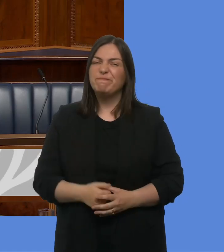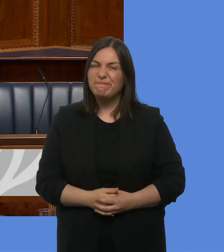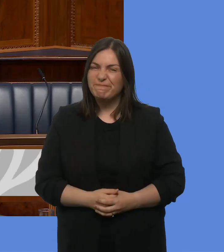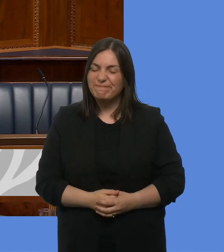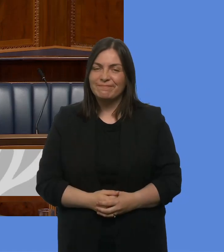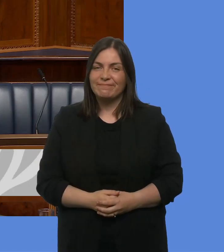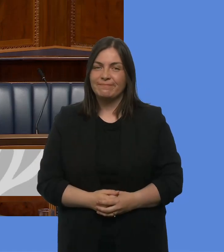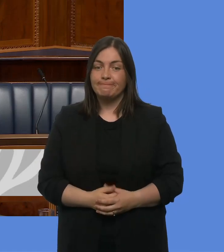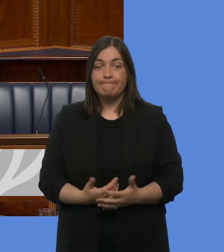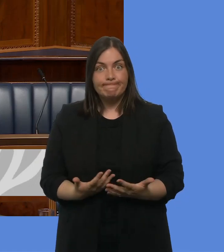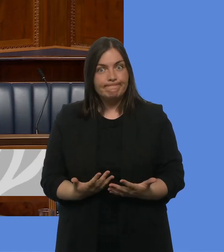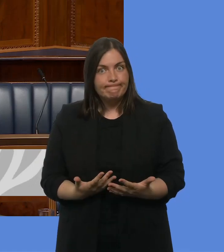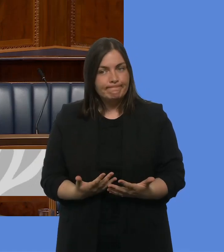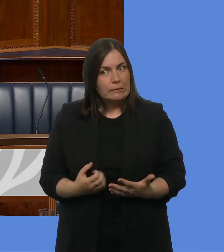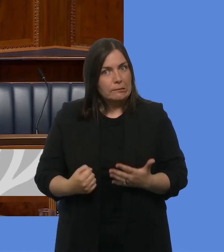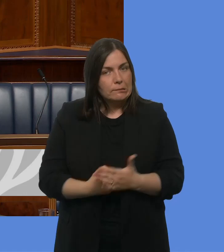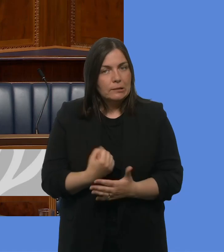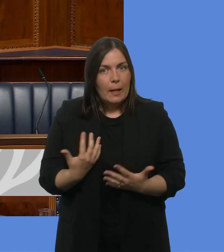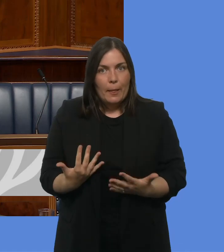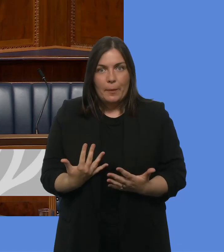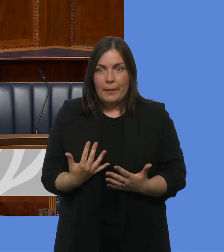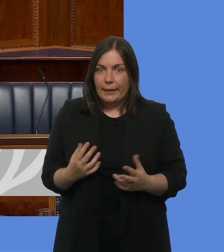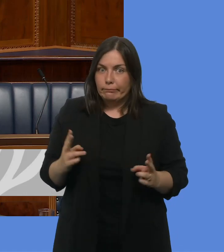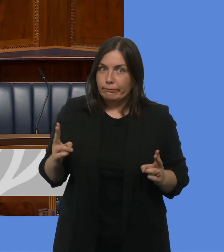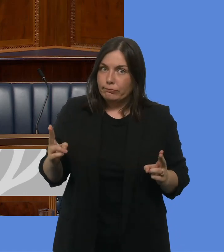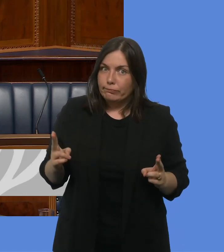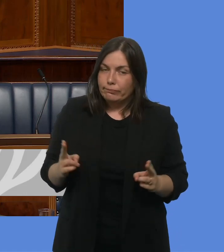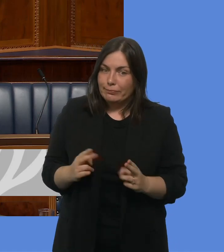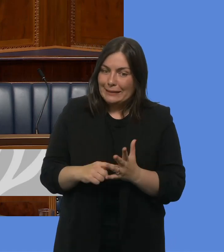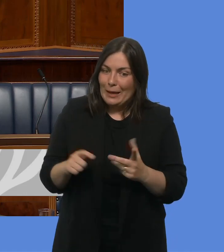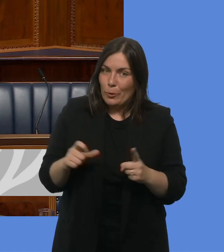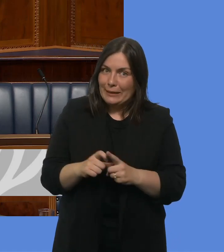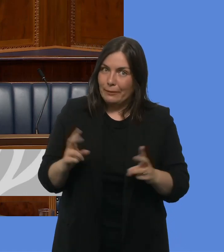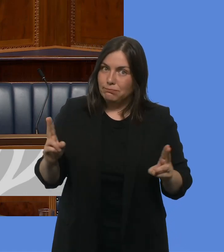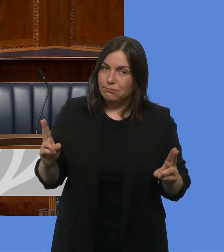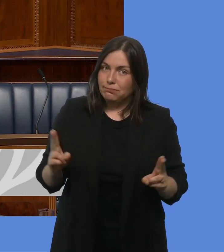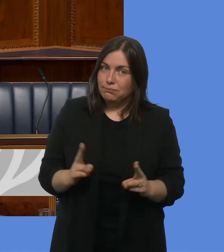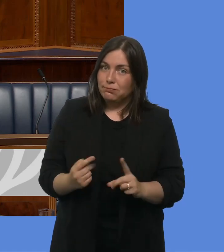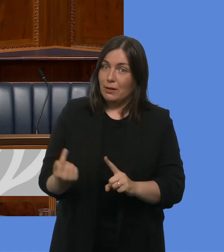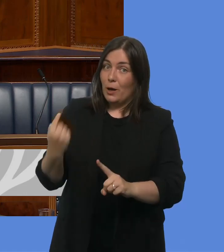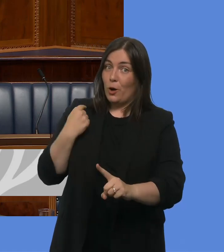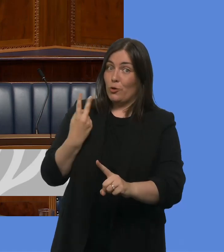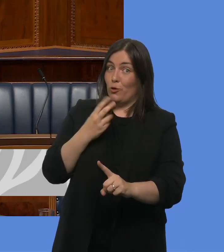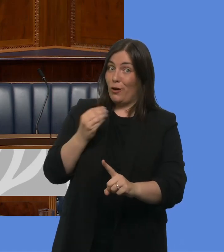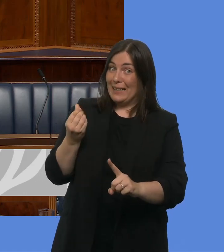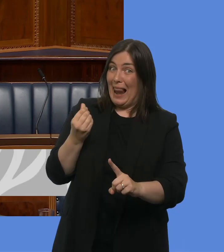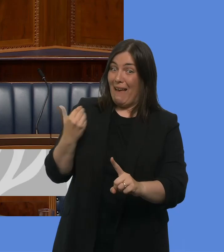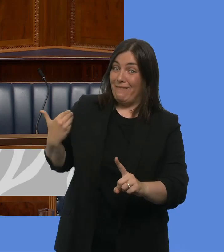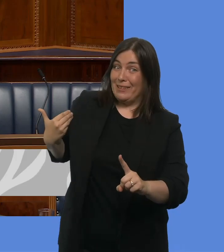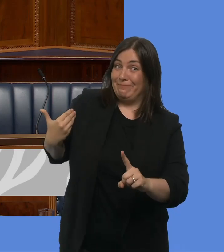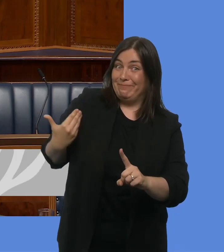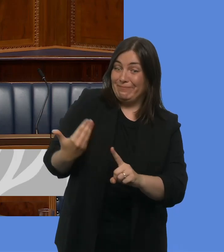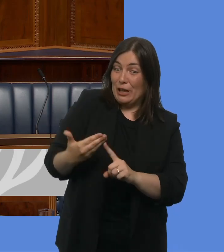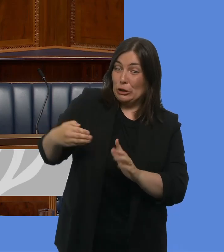decline in the numbers of teachers of the deaf, down 32% since 2011, with another 30% expected to retire in the next